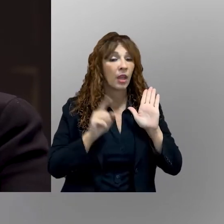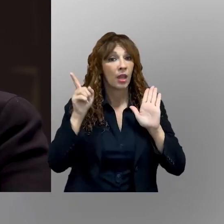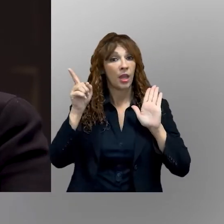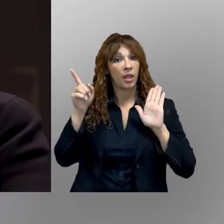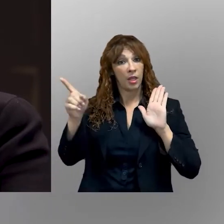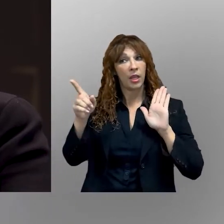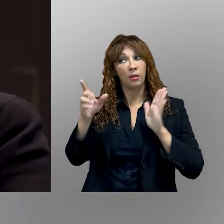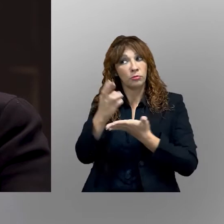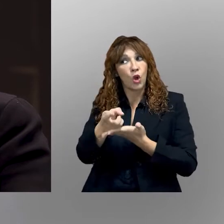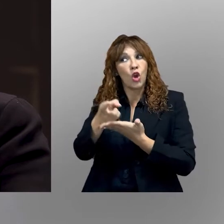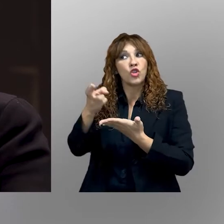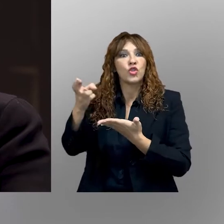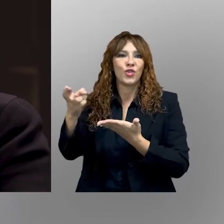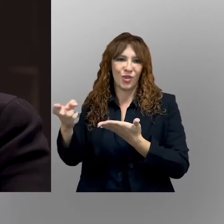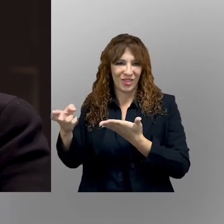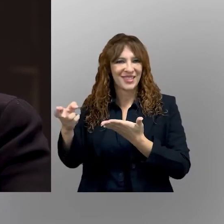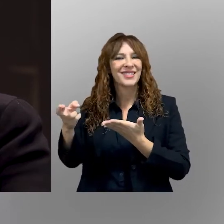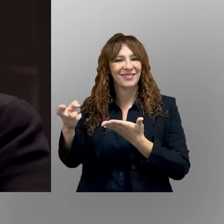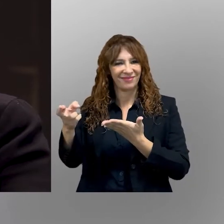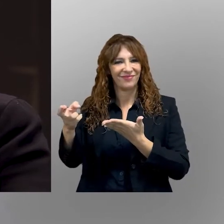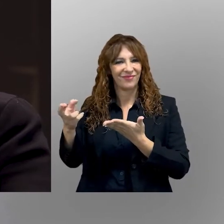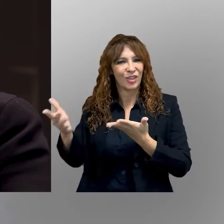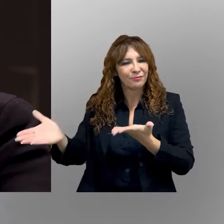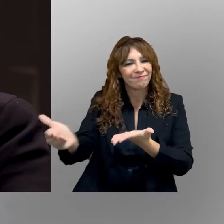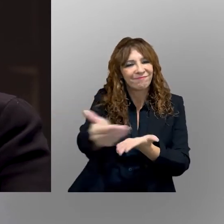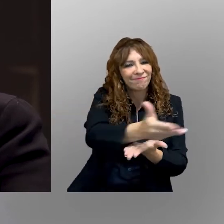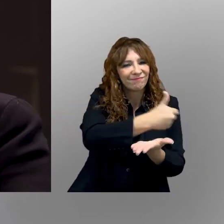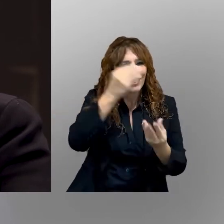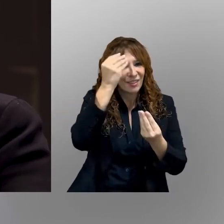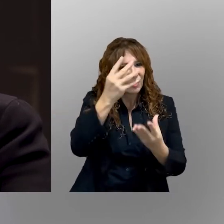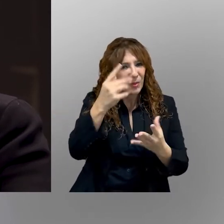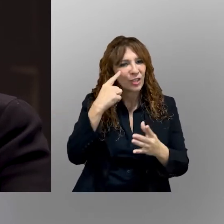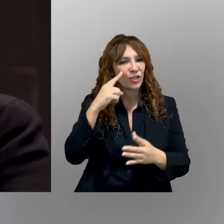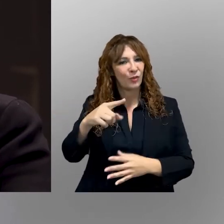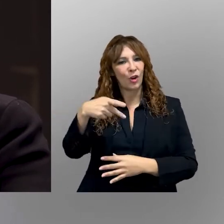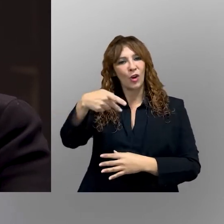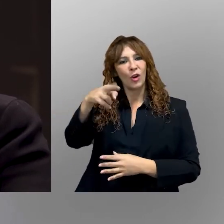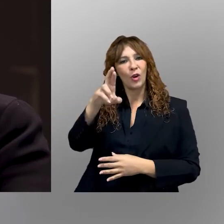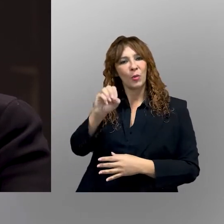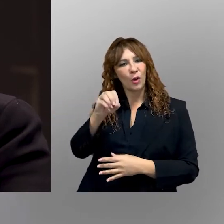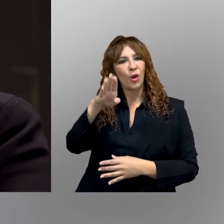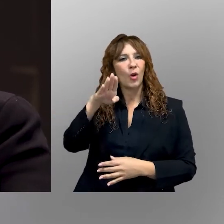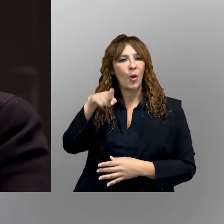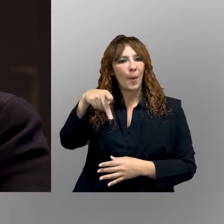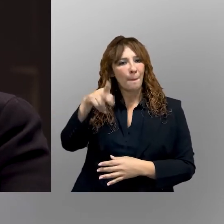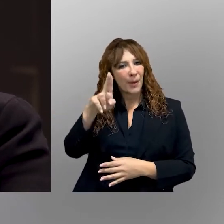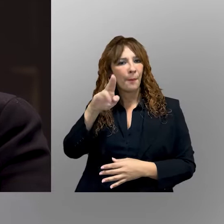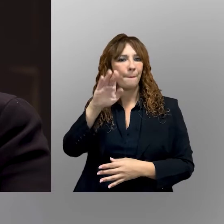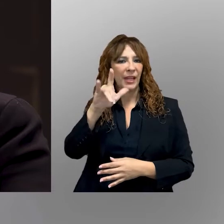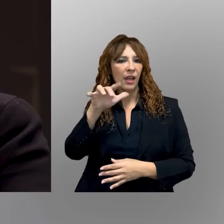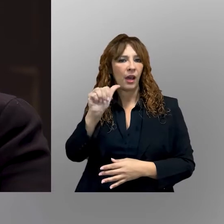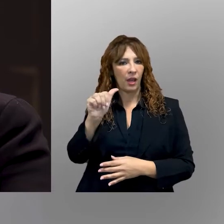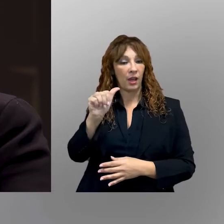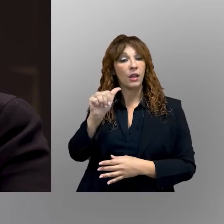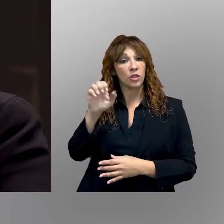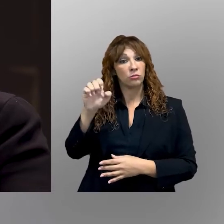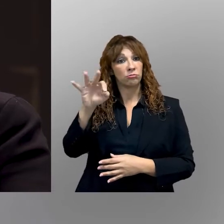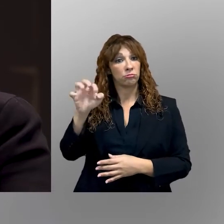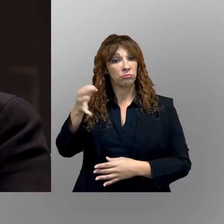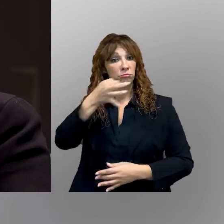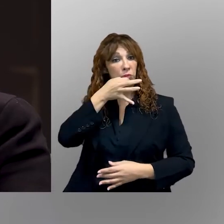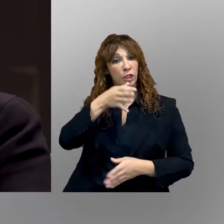believe, and had at least been a source for some information for ProPublica for the article. So they